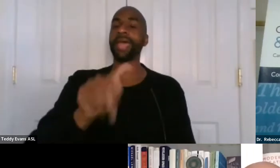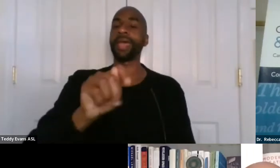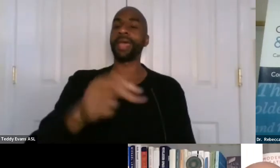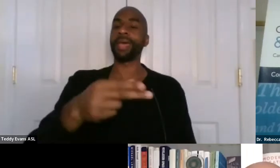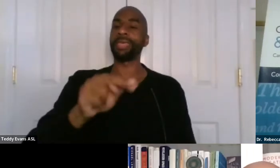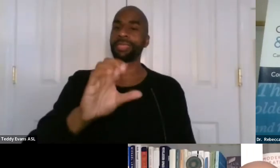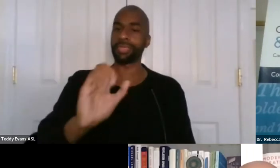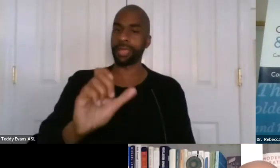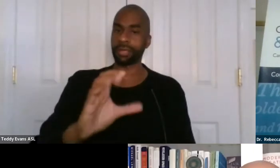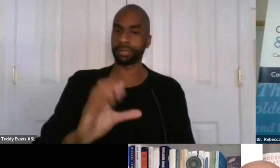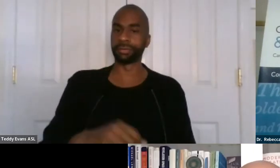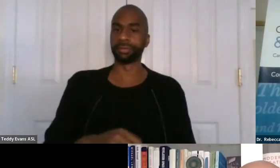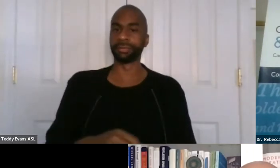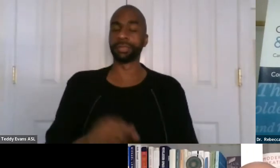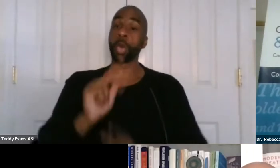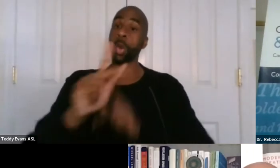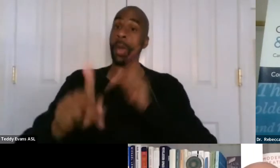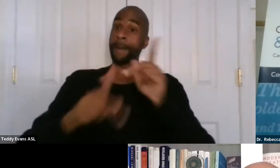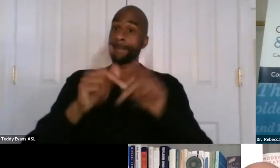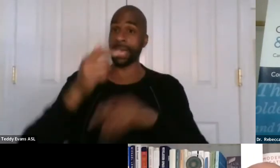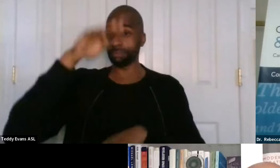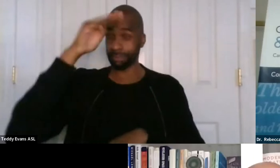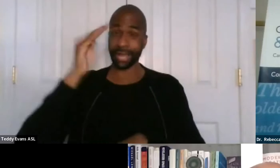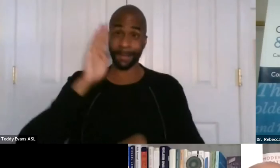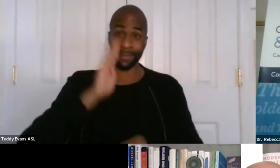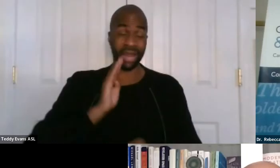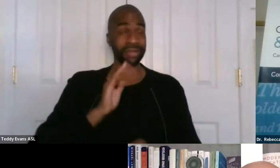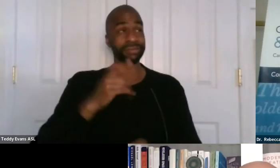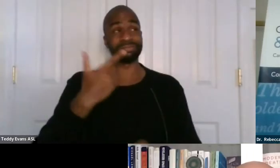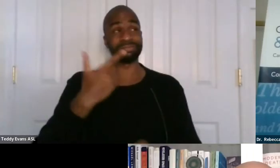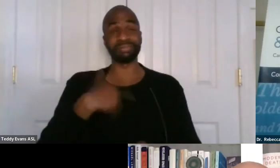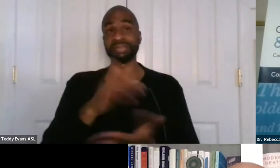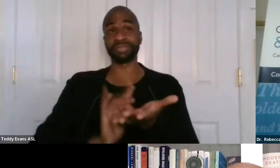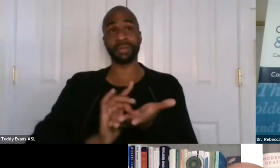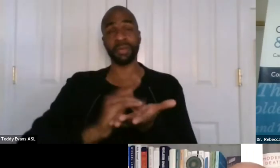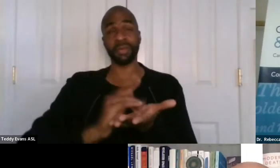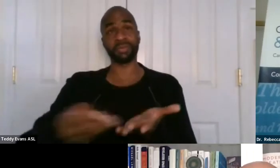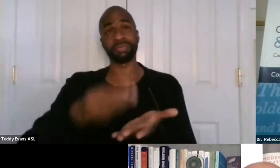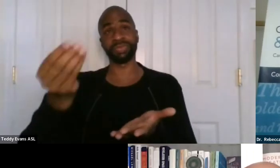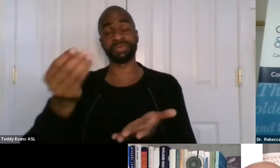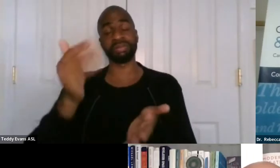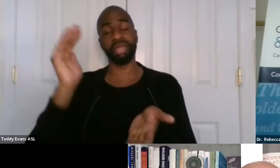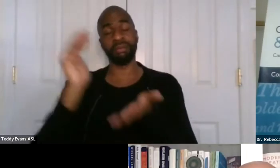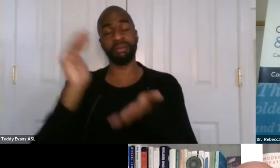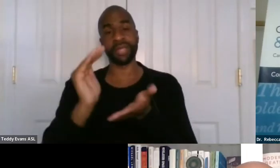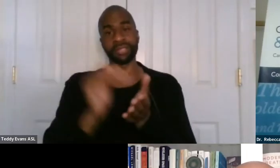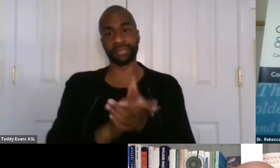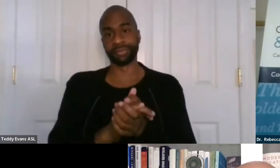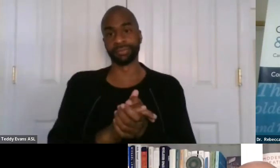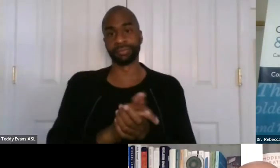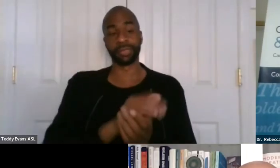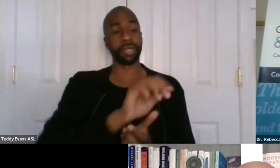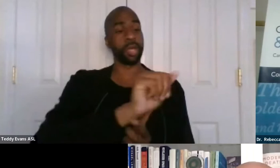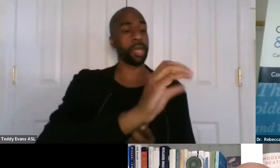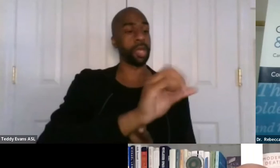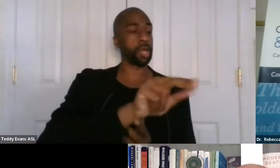color are less likely to receive opioids, whether that's in the acute setting or whether that's in the chronic setting. Both